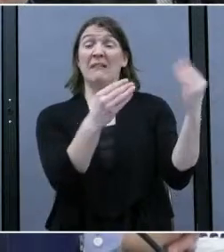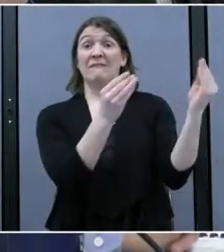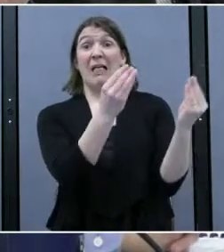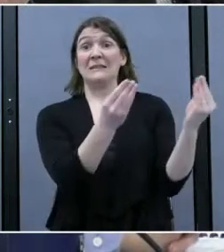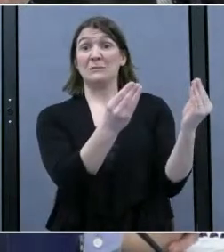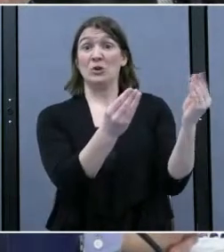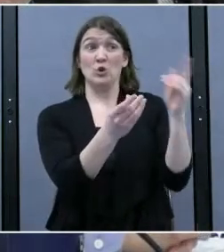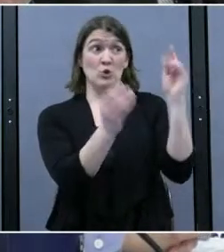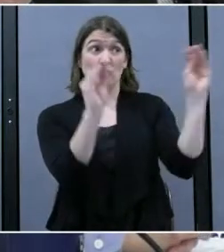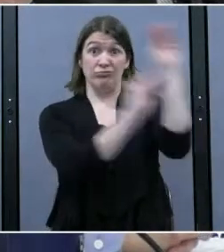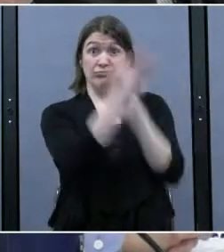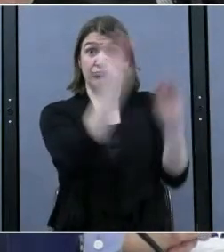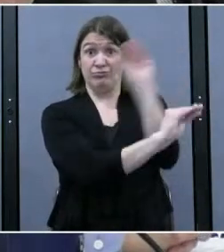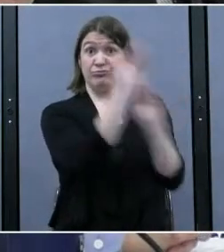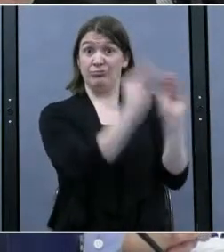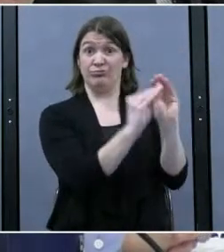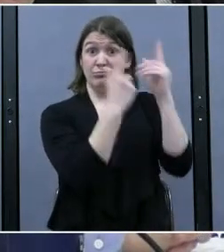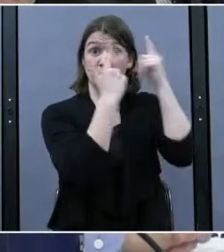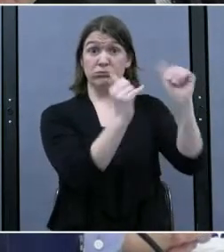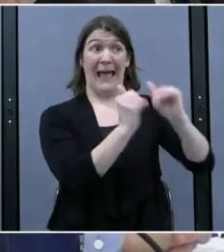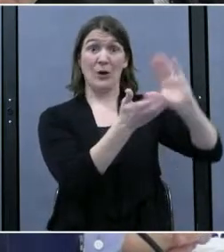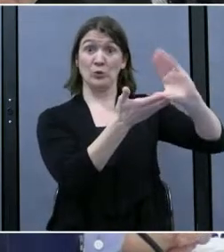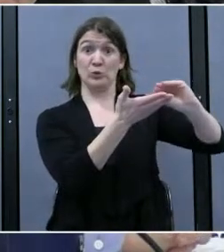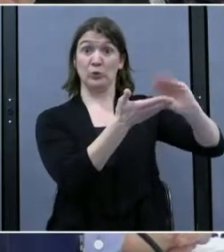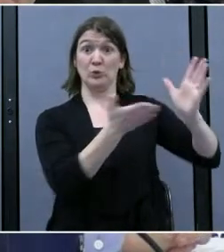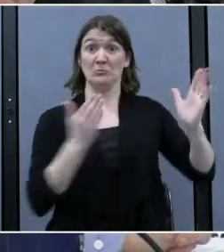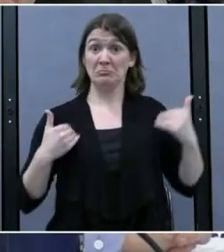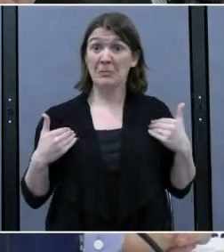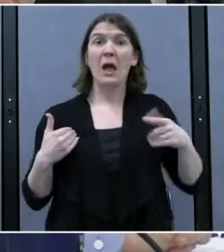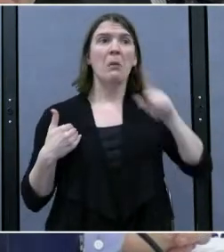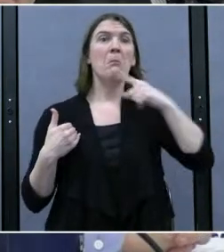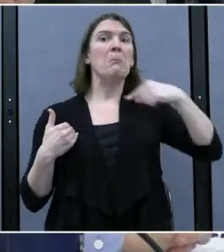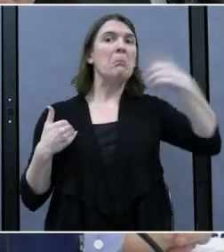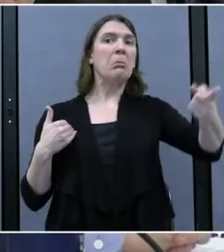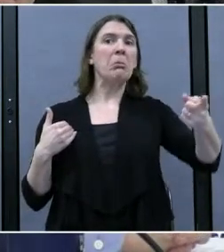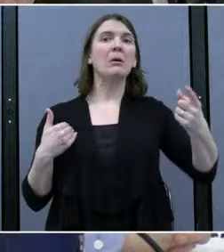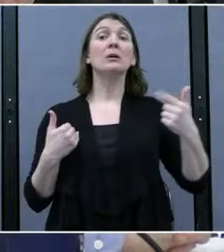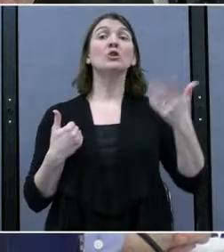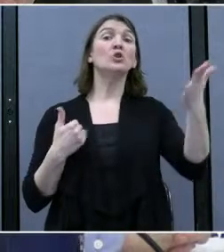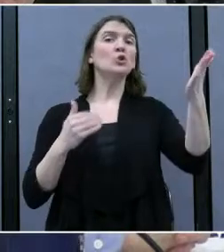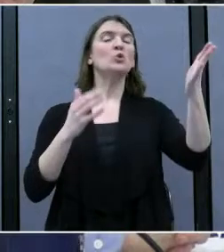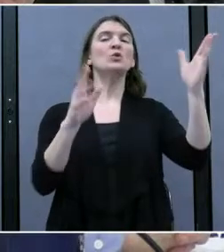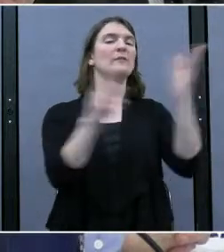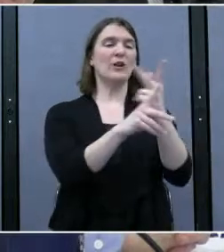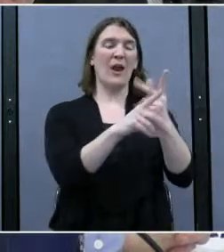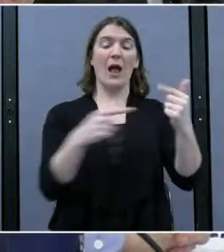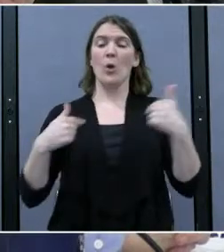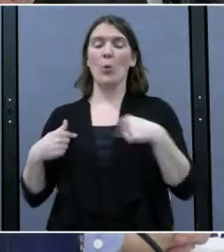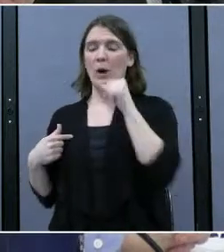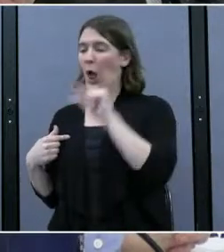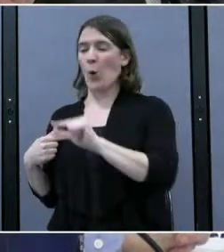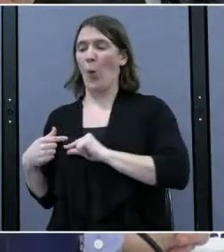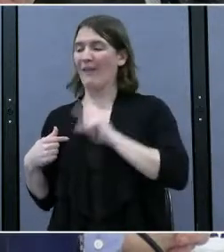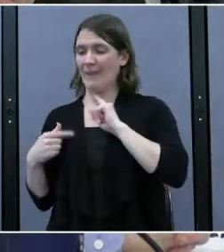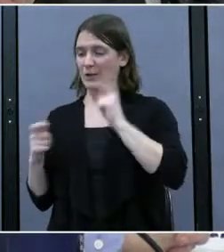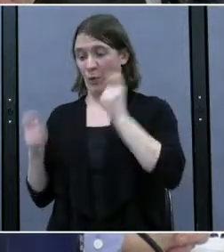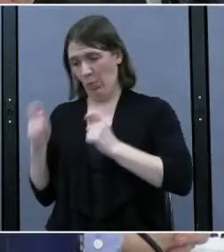possible to figure out how to make those reductions rather than micromanage, because quite frankly, I don't think we're qualified to do